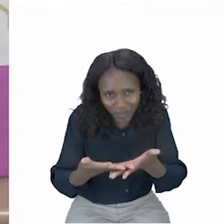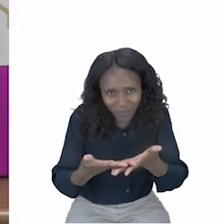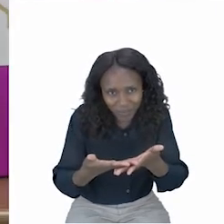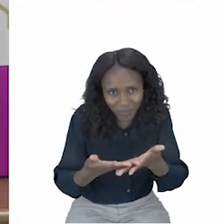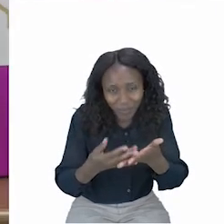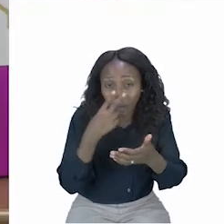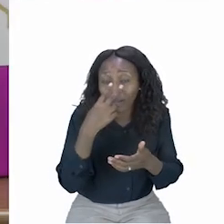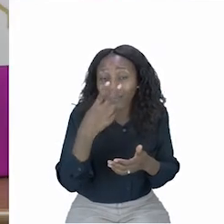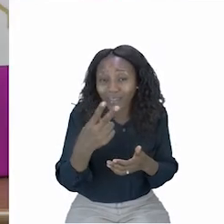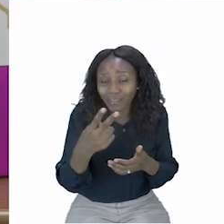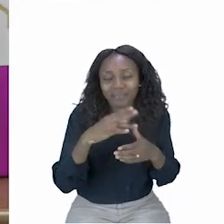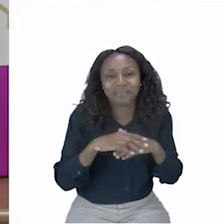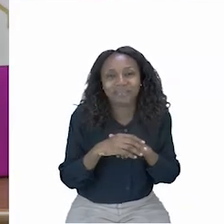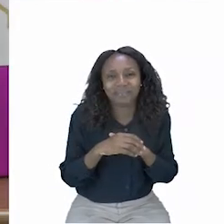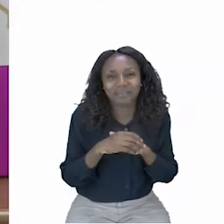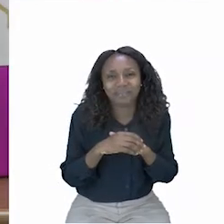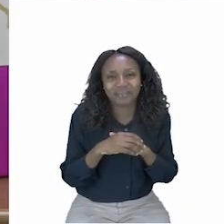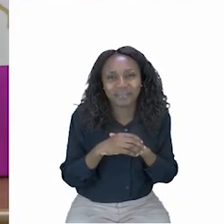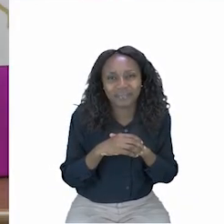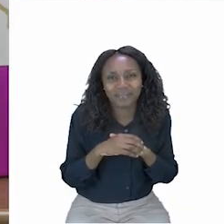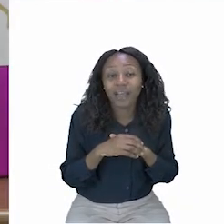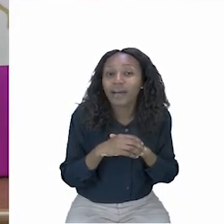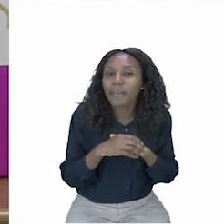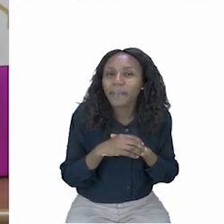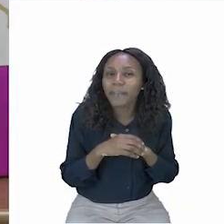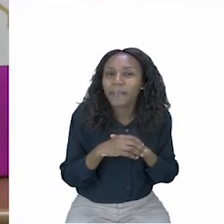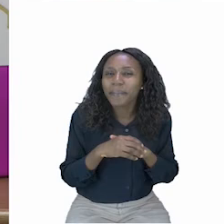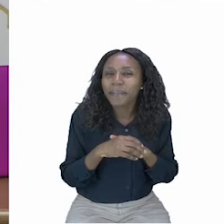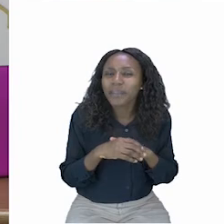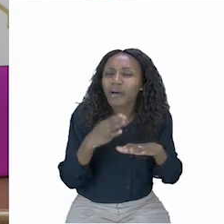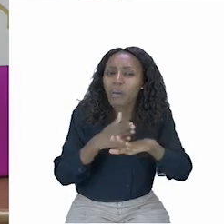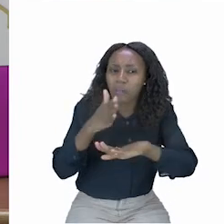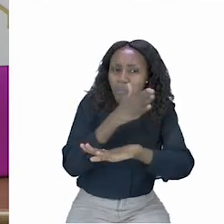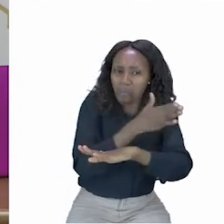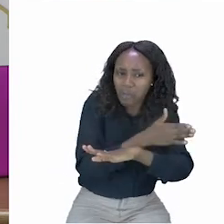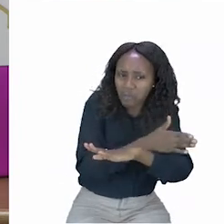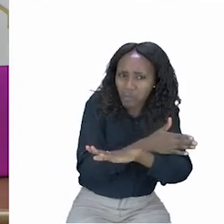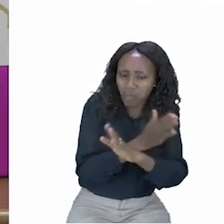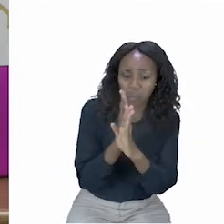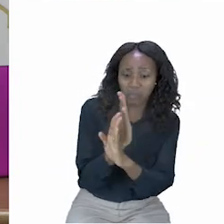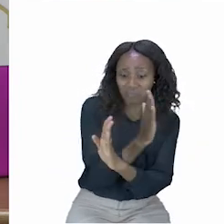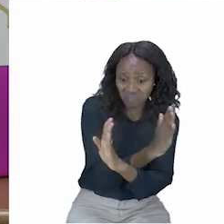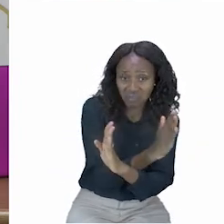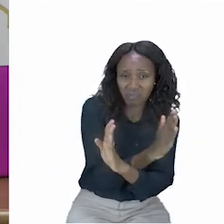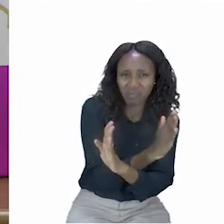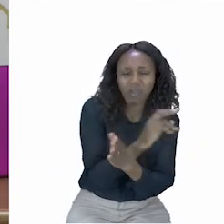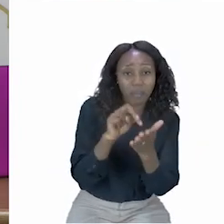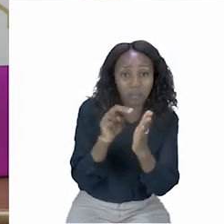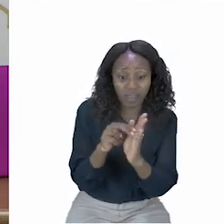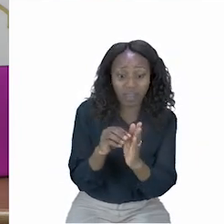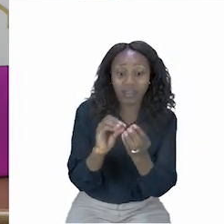board. Now, when we are talking about before, we mean that it is the